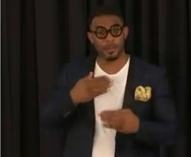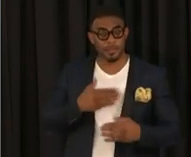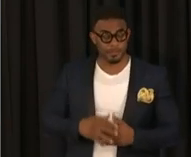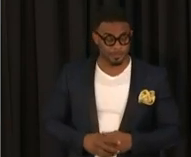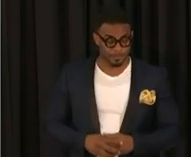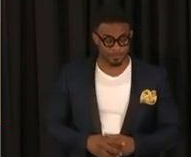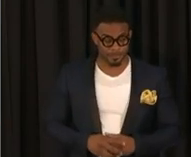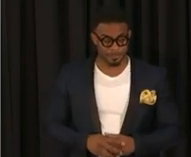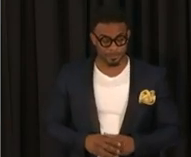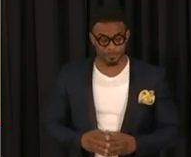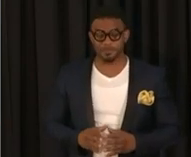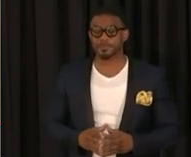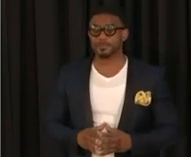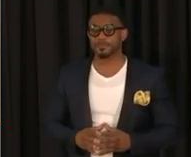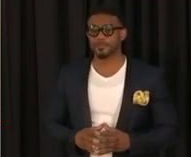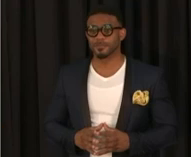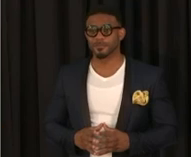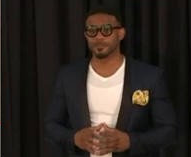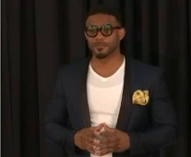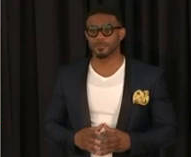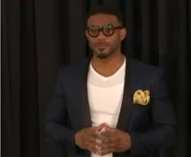Next slide, please.